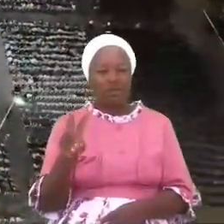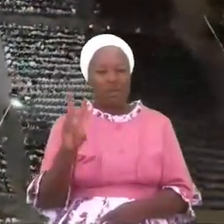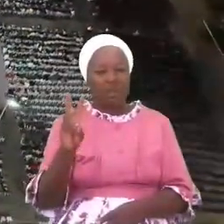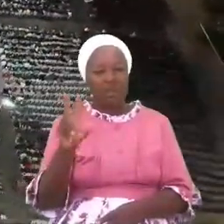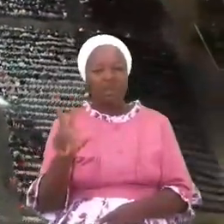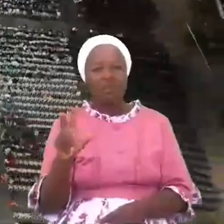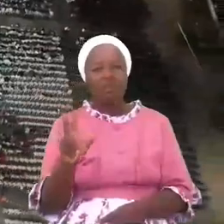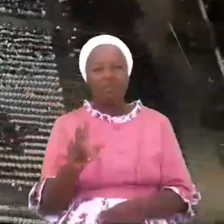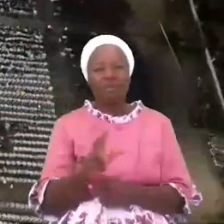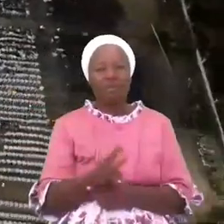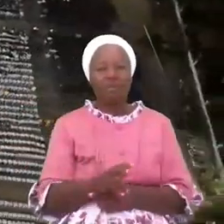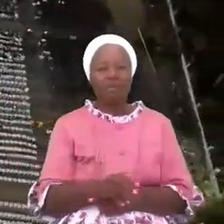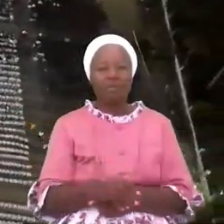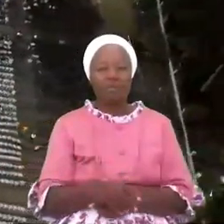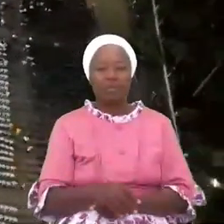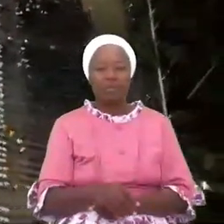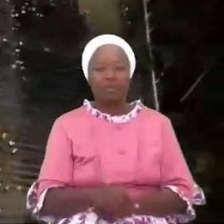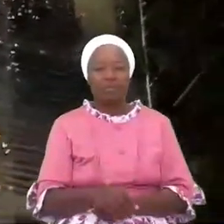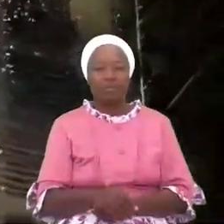There'll be a special meeting,